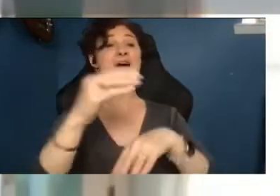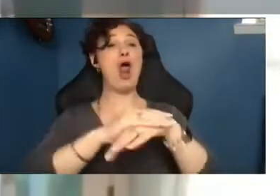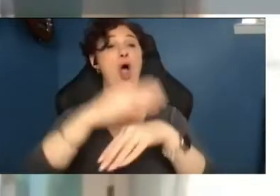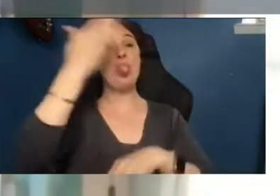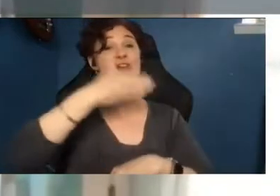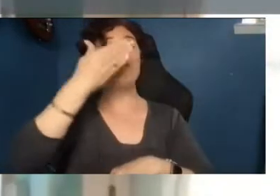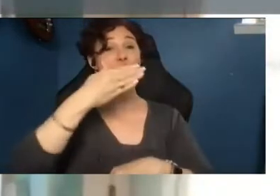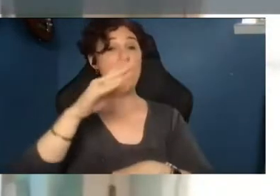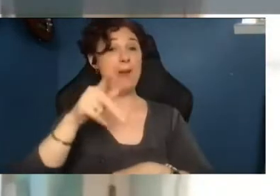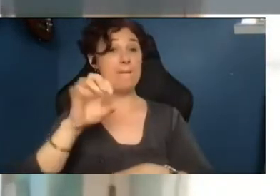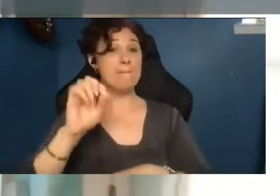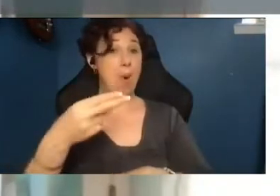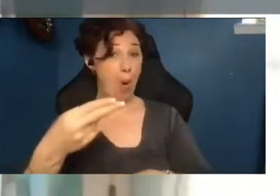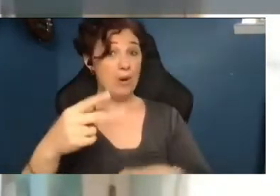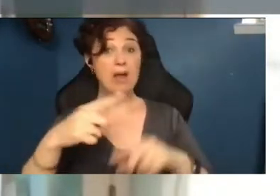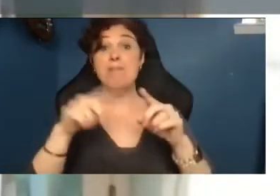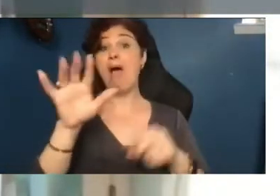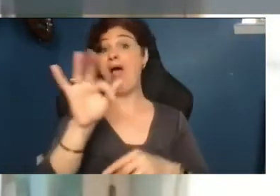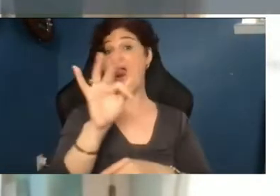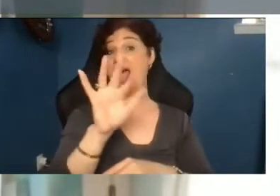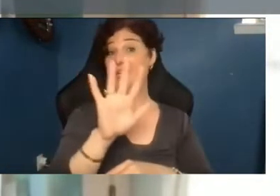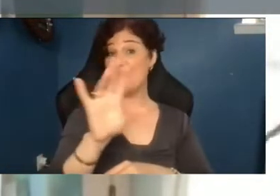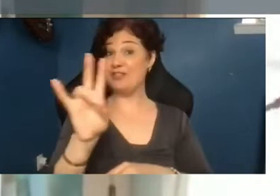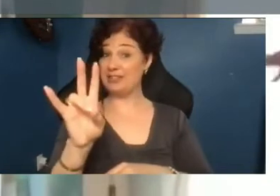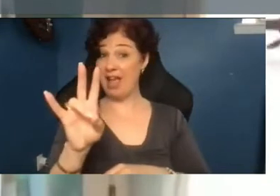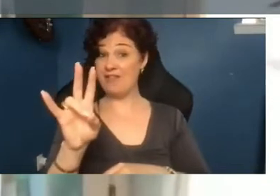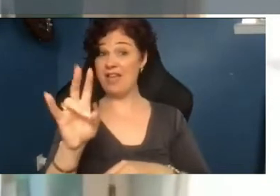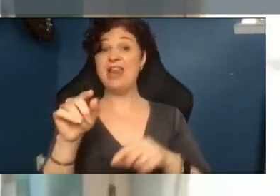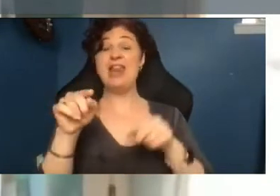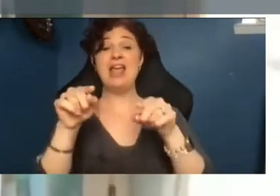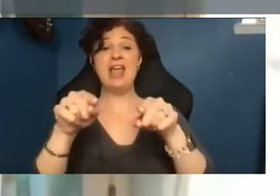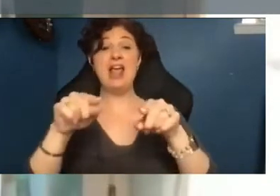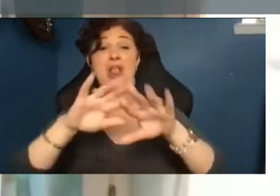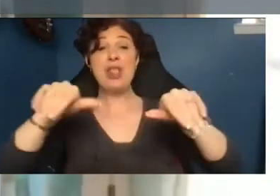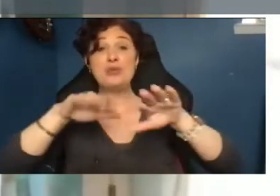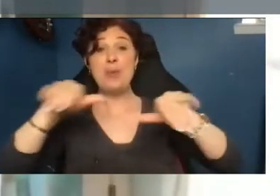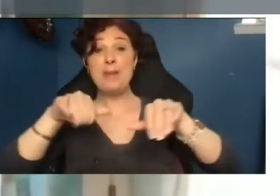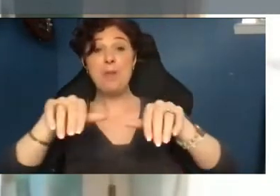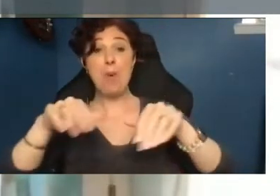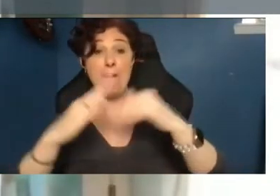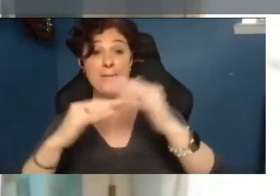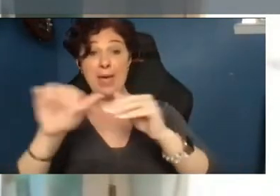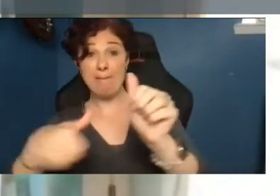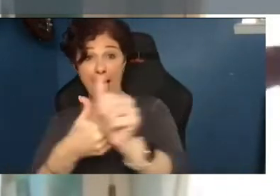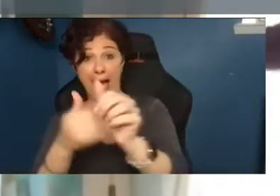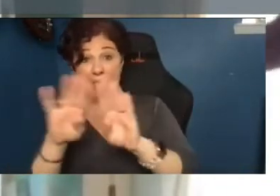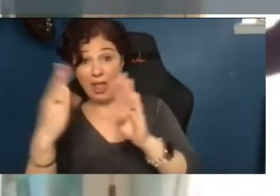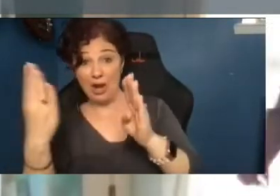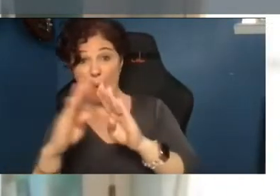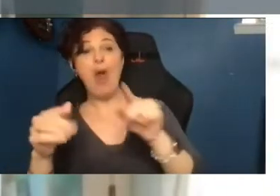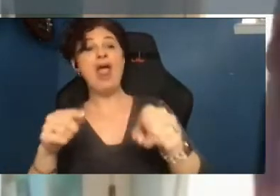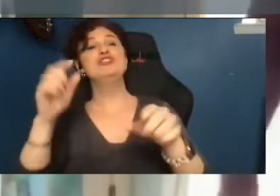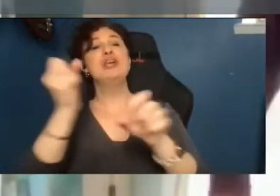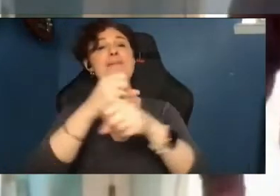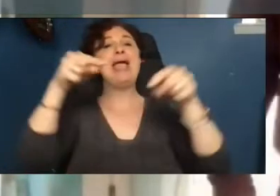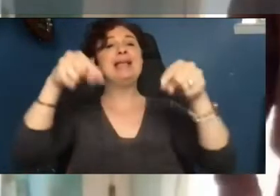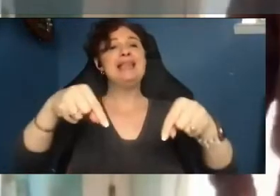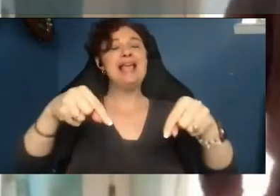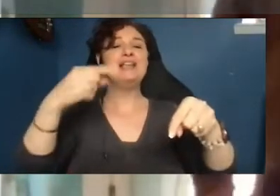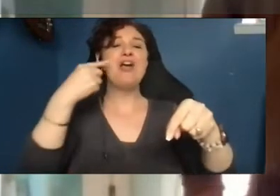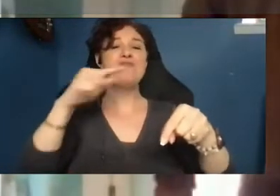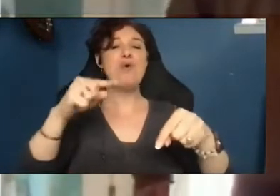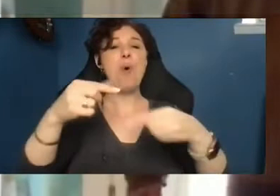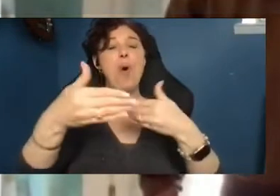porch, but in 1957, Vera builds the swimming pool behind this door, and she creates this room as a space for